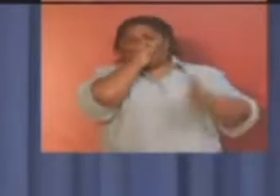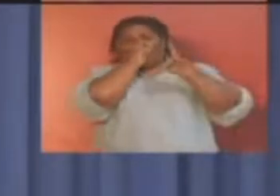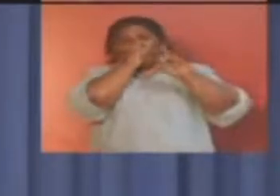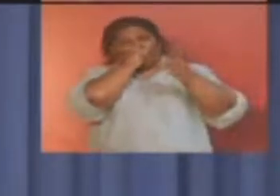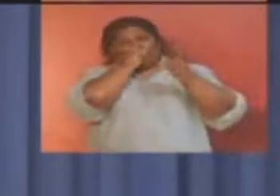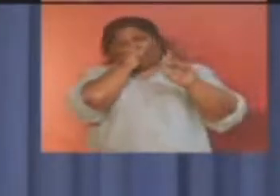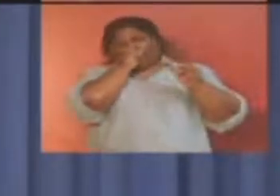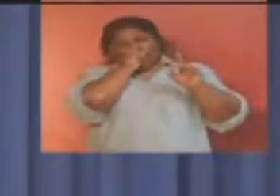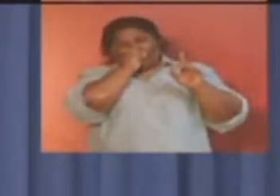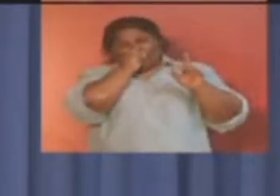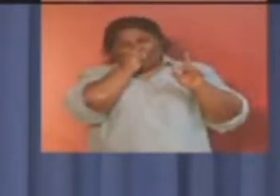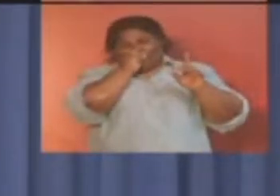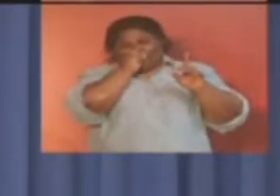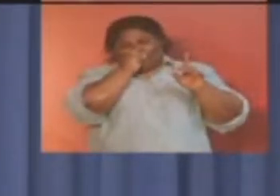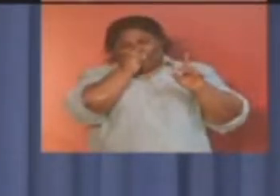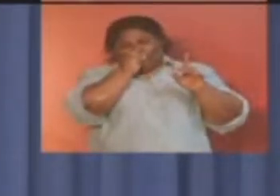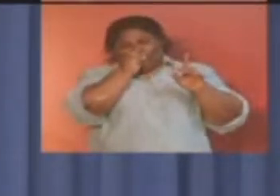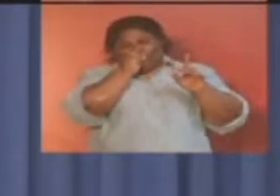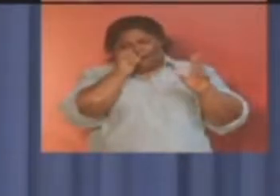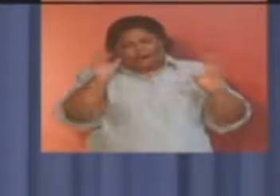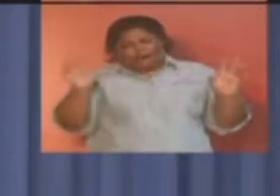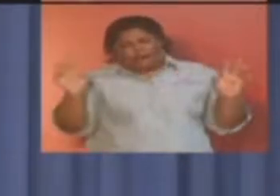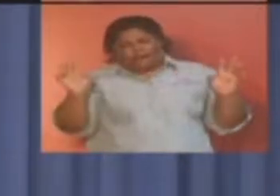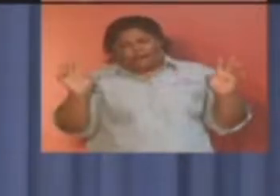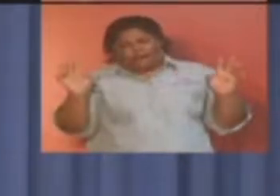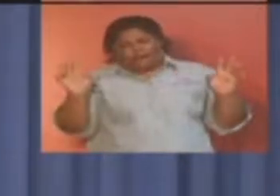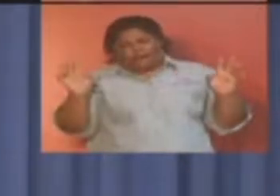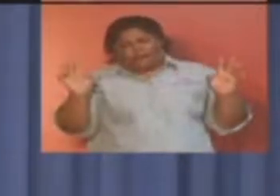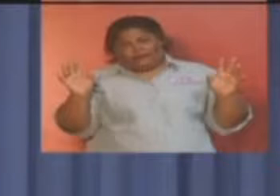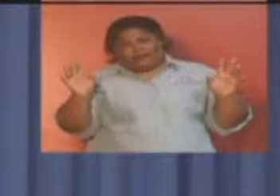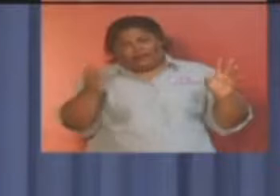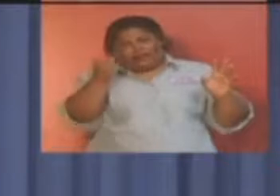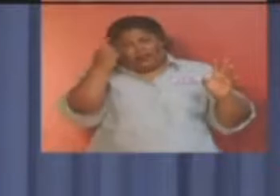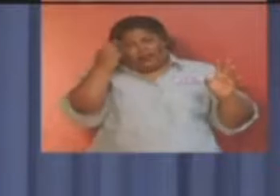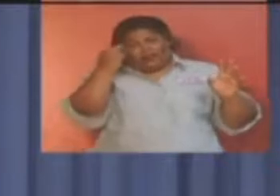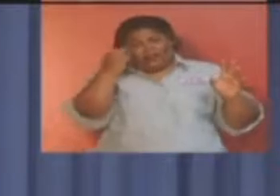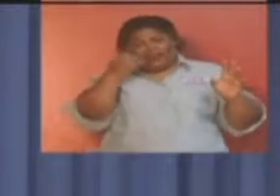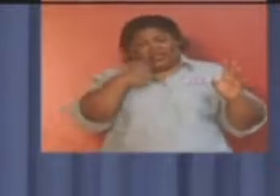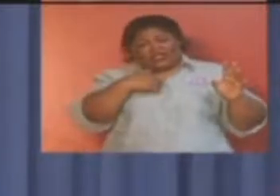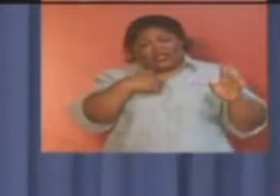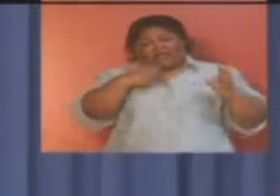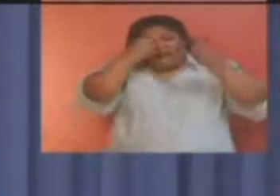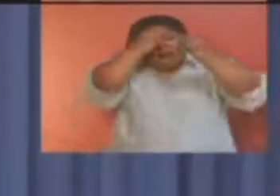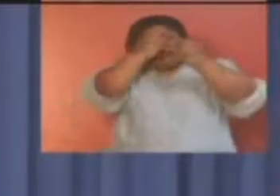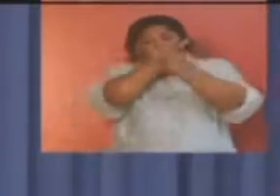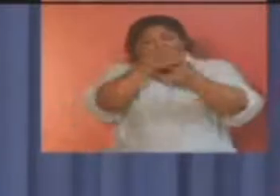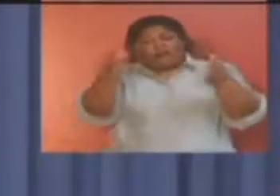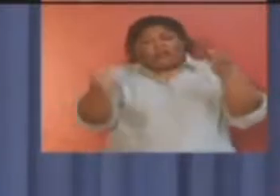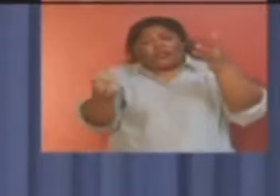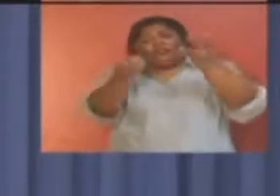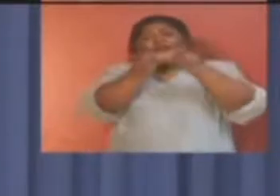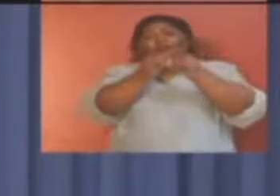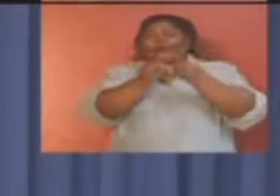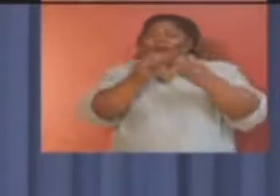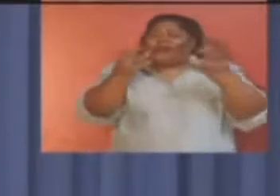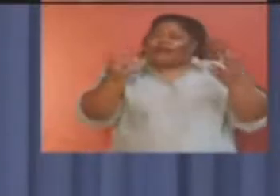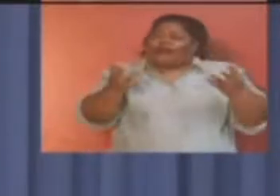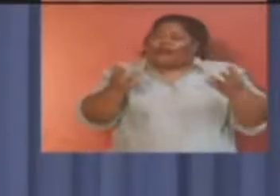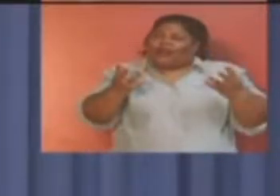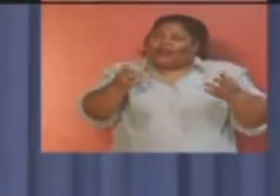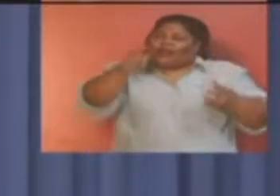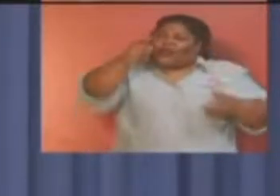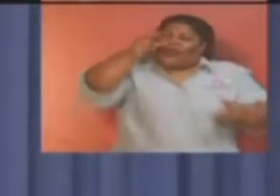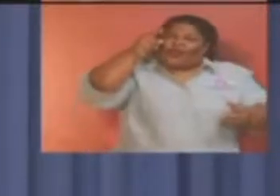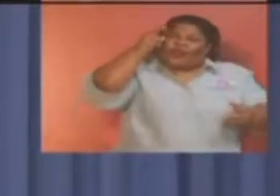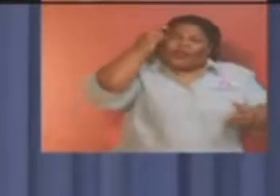more detail to come in terms of additional category of data. What is coming now